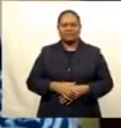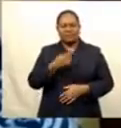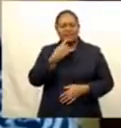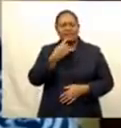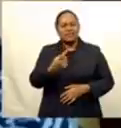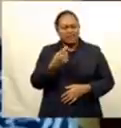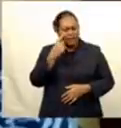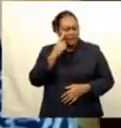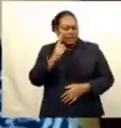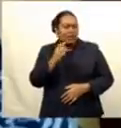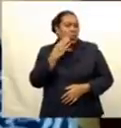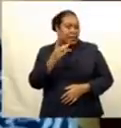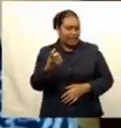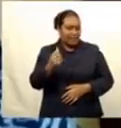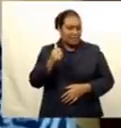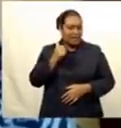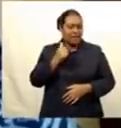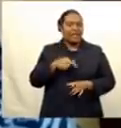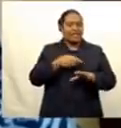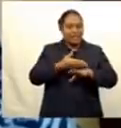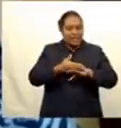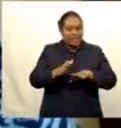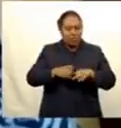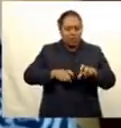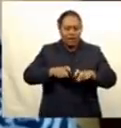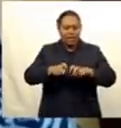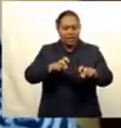Prior to her return, the athletes, the new ones that have come in